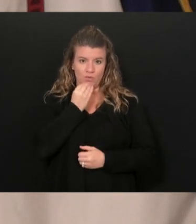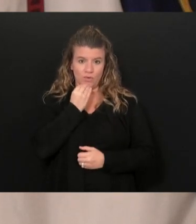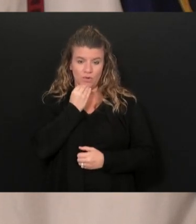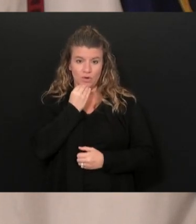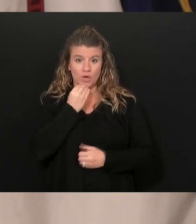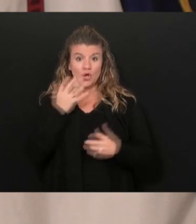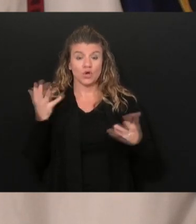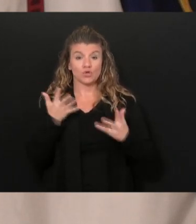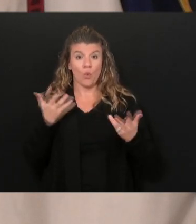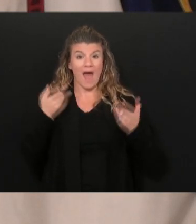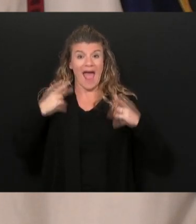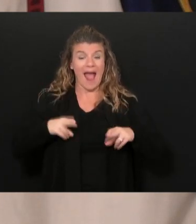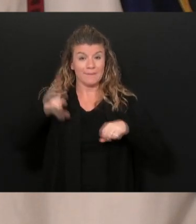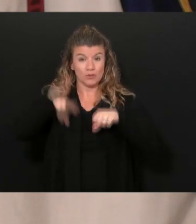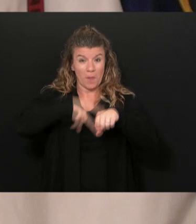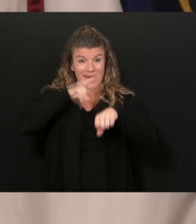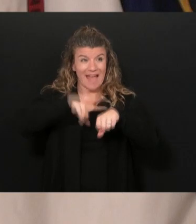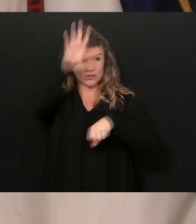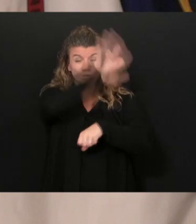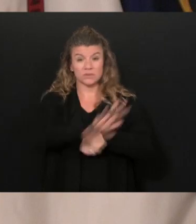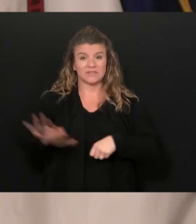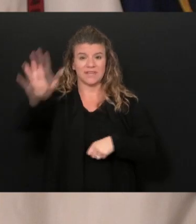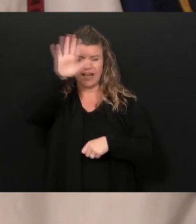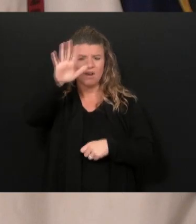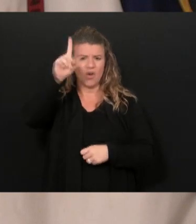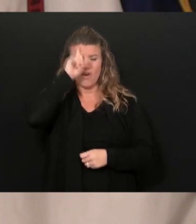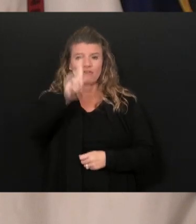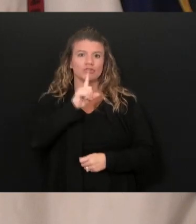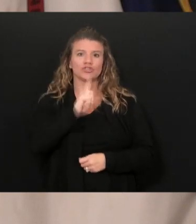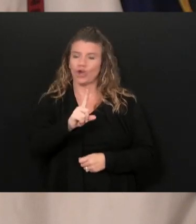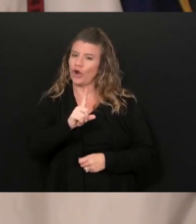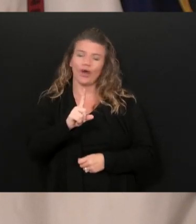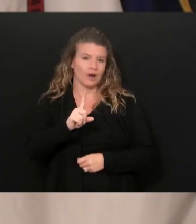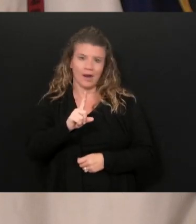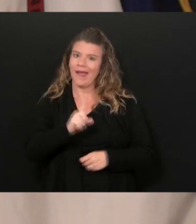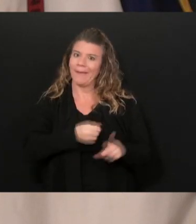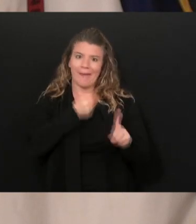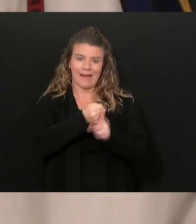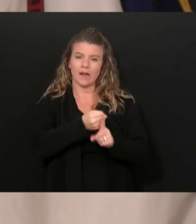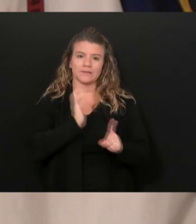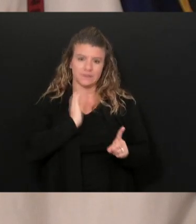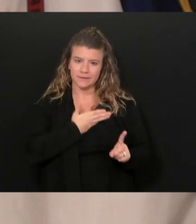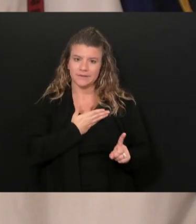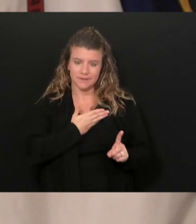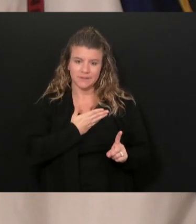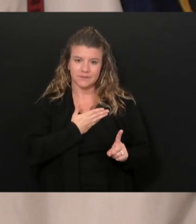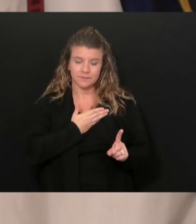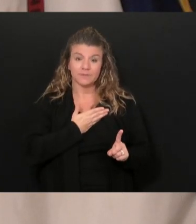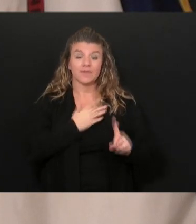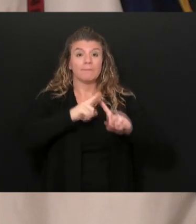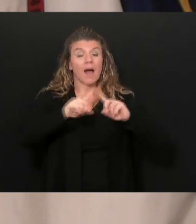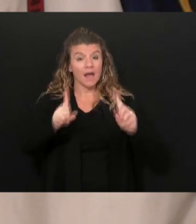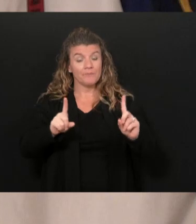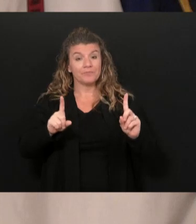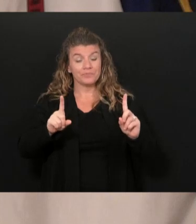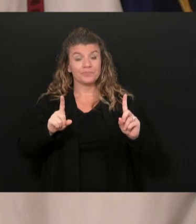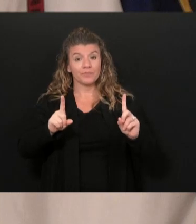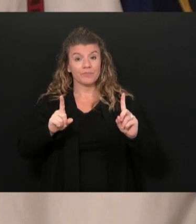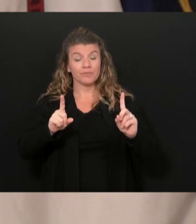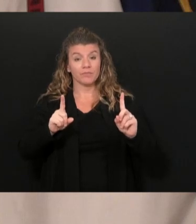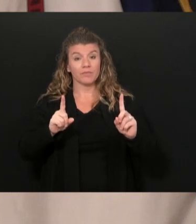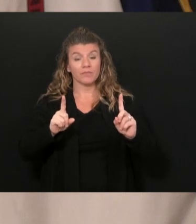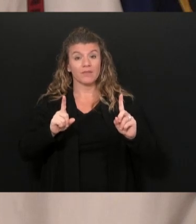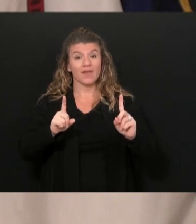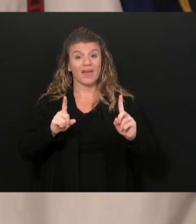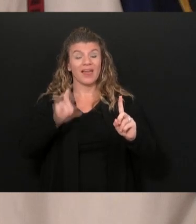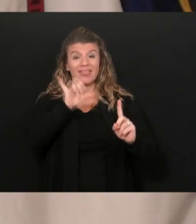goes on a national scene will surely materially affect us. However,